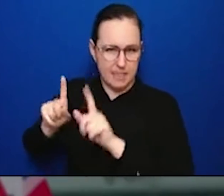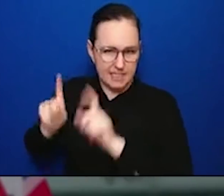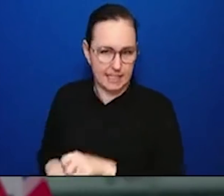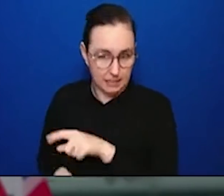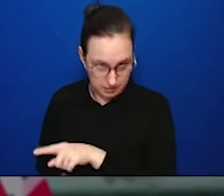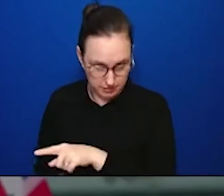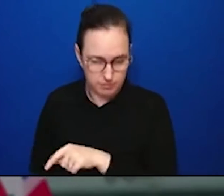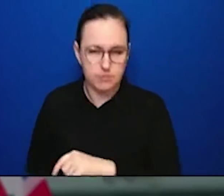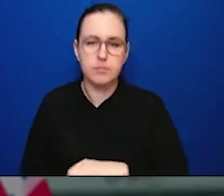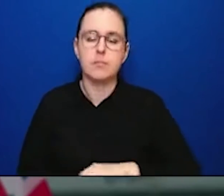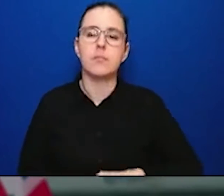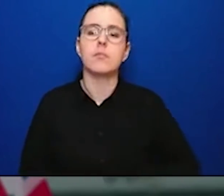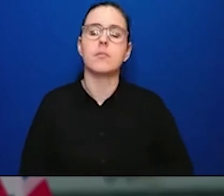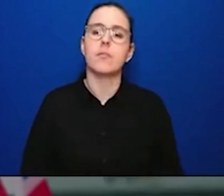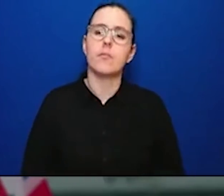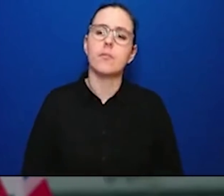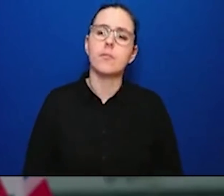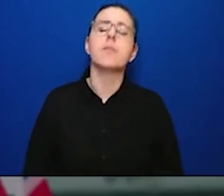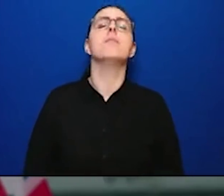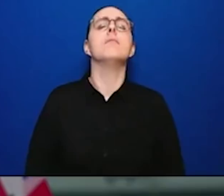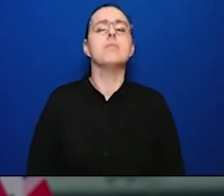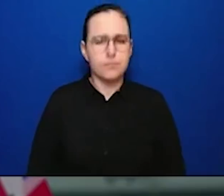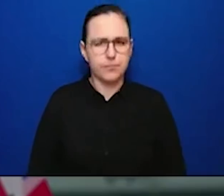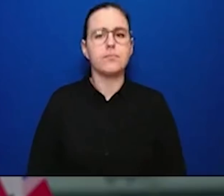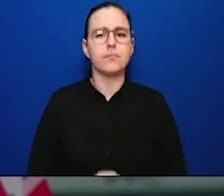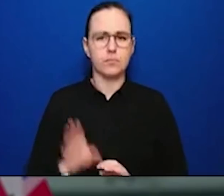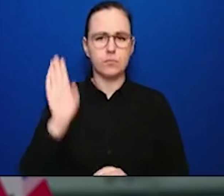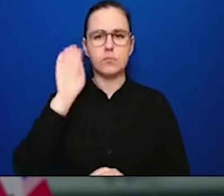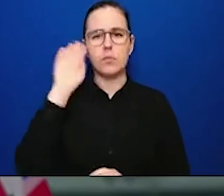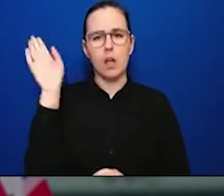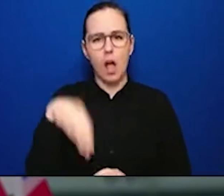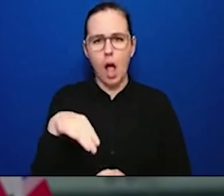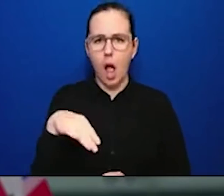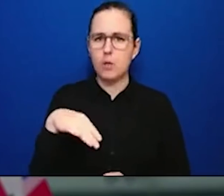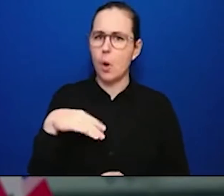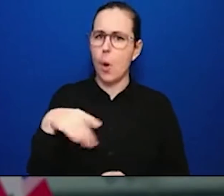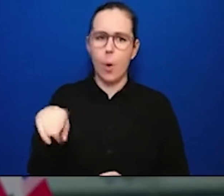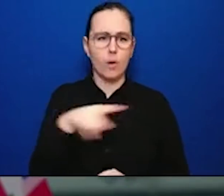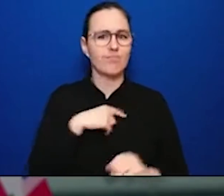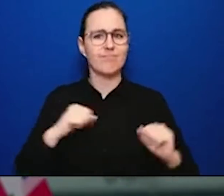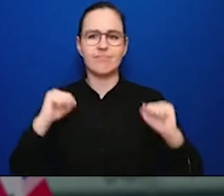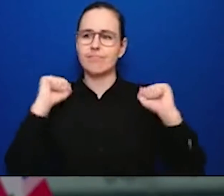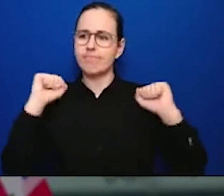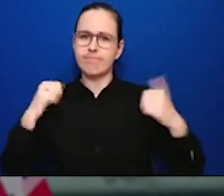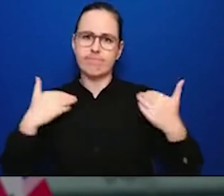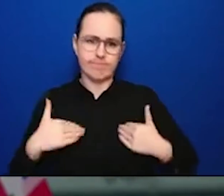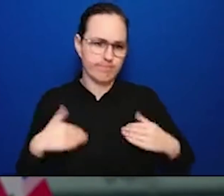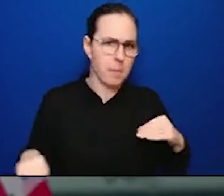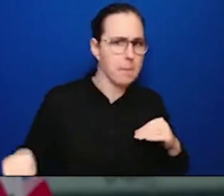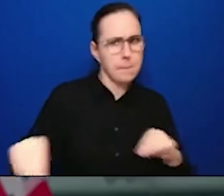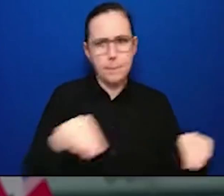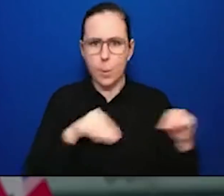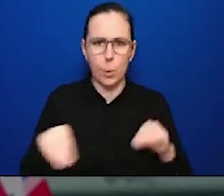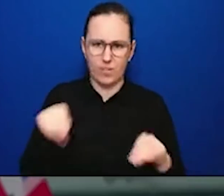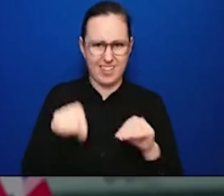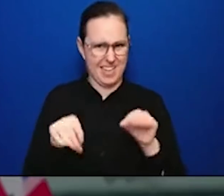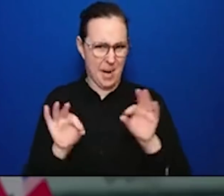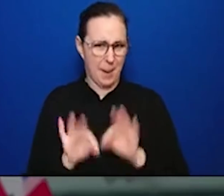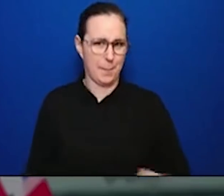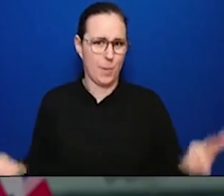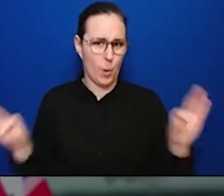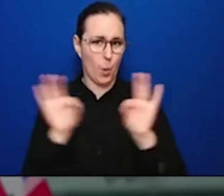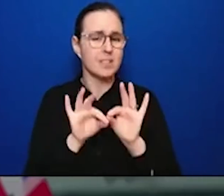for our mental and physical well-being. And I want to thank those who operate gyms and fitness and dance studios for